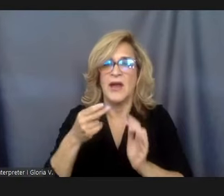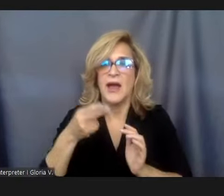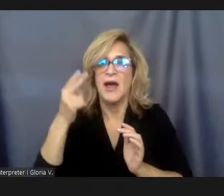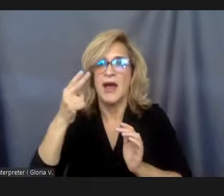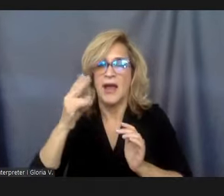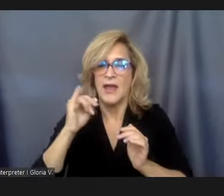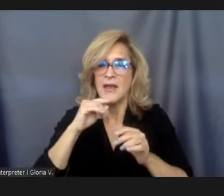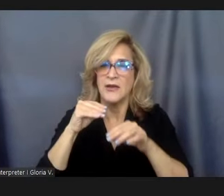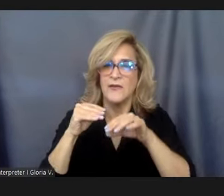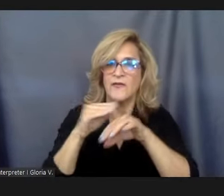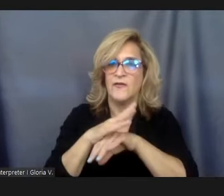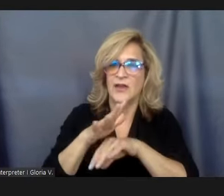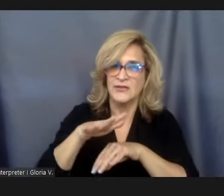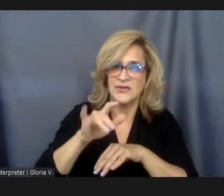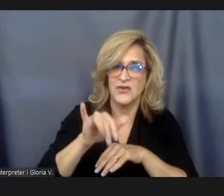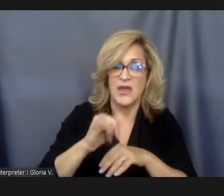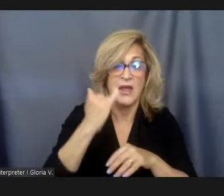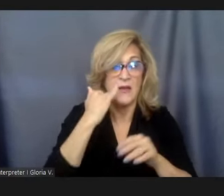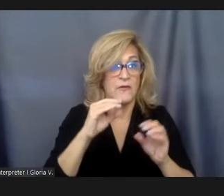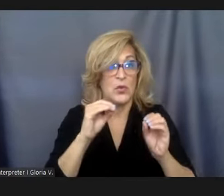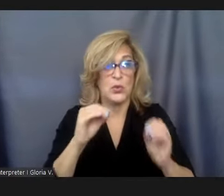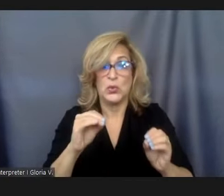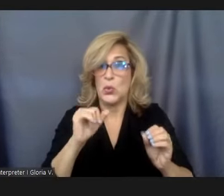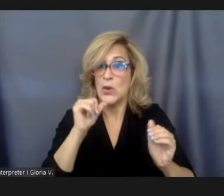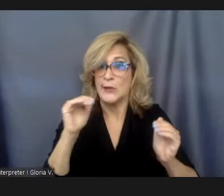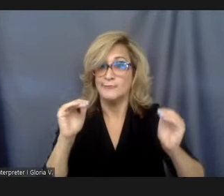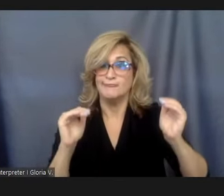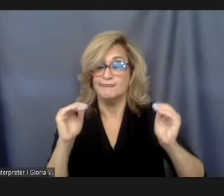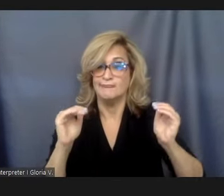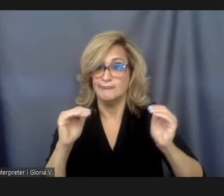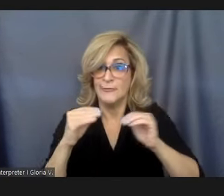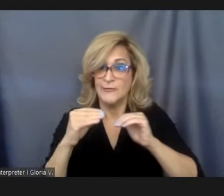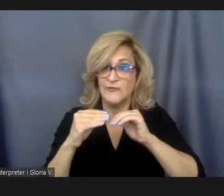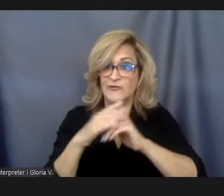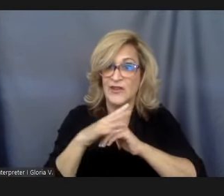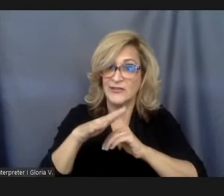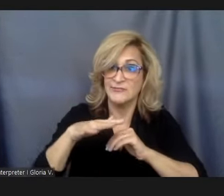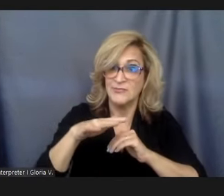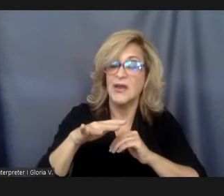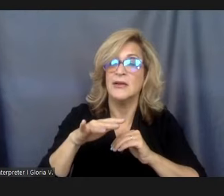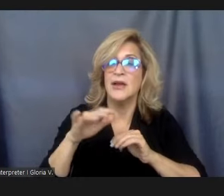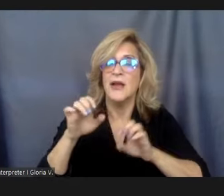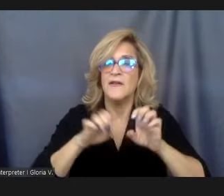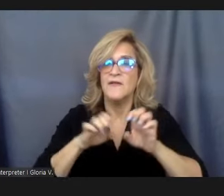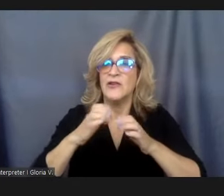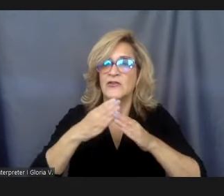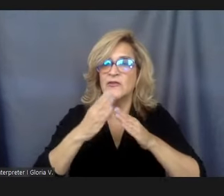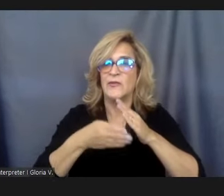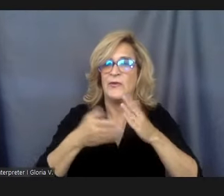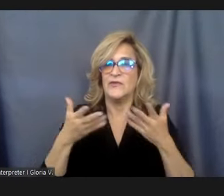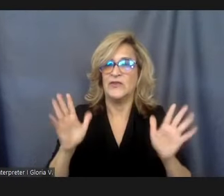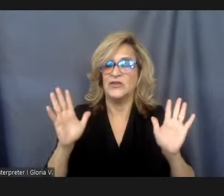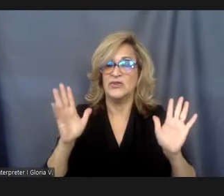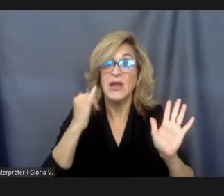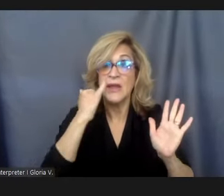adverse effects. If there are no disproportionately high and adverse effects, the evaluation is complete. If there are disproportionately high